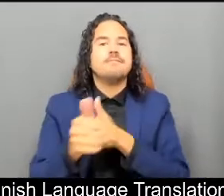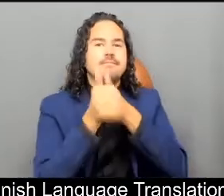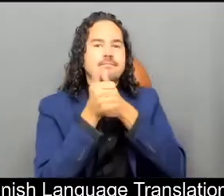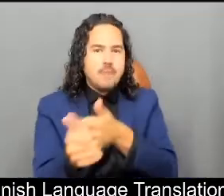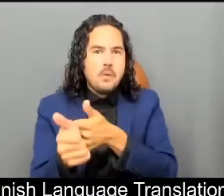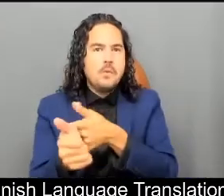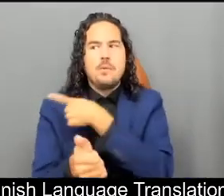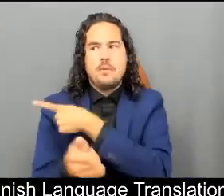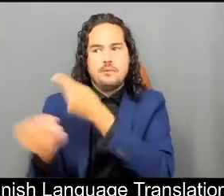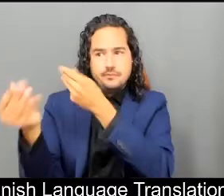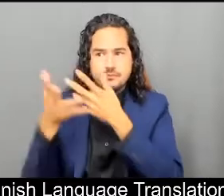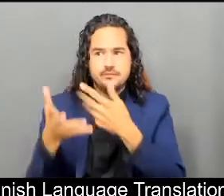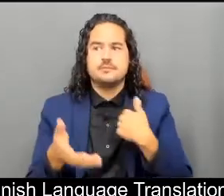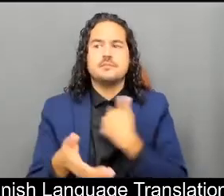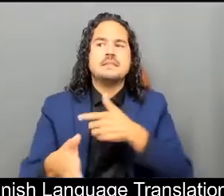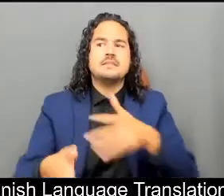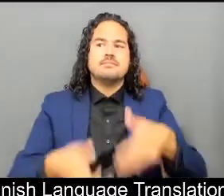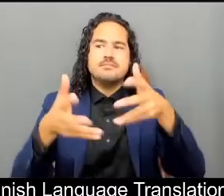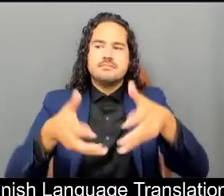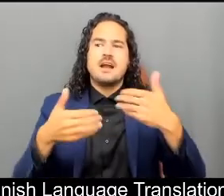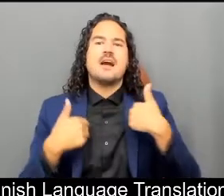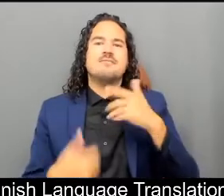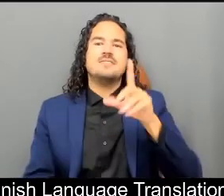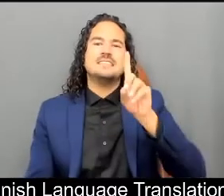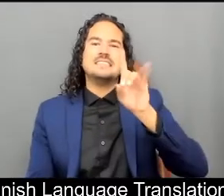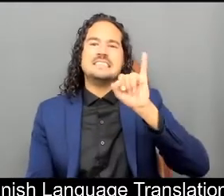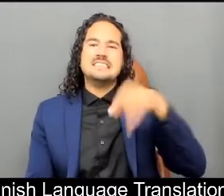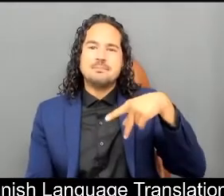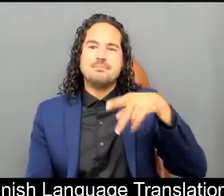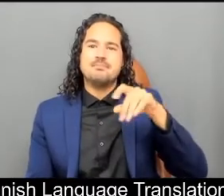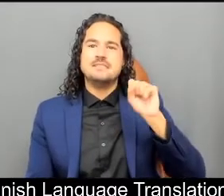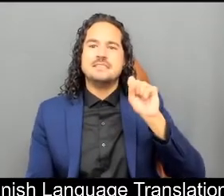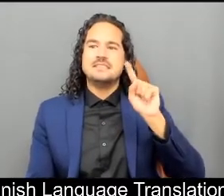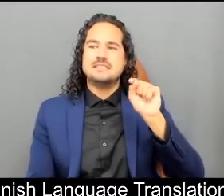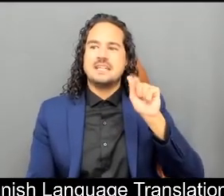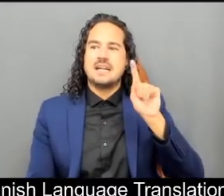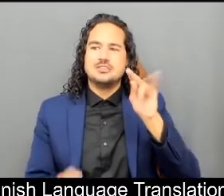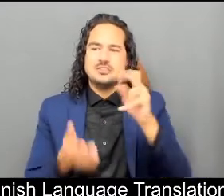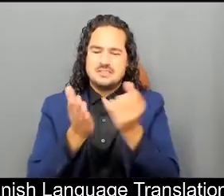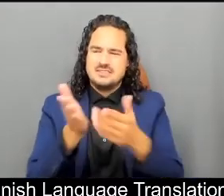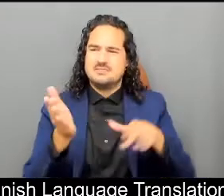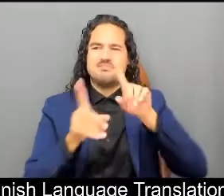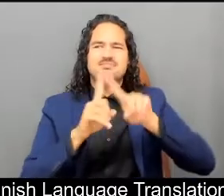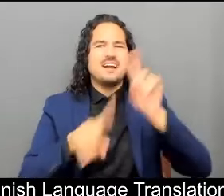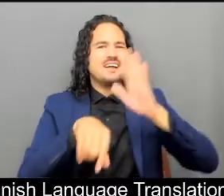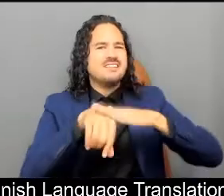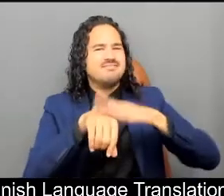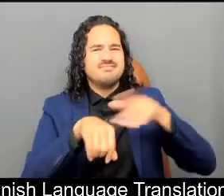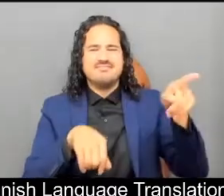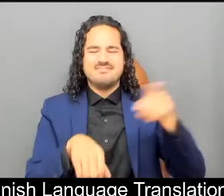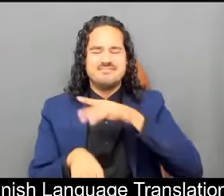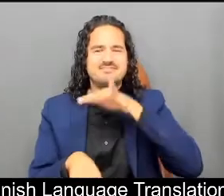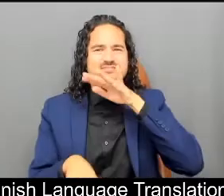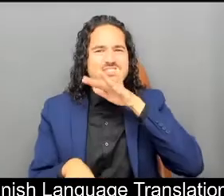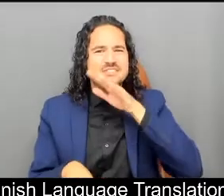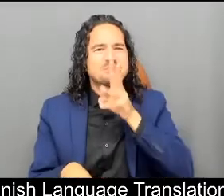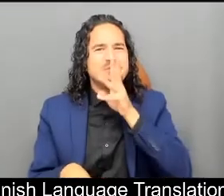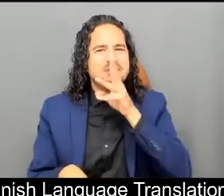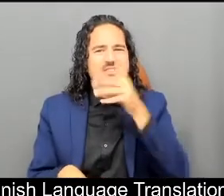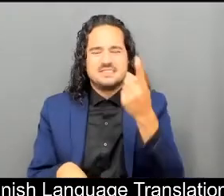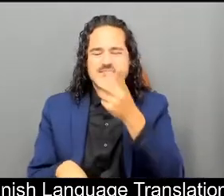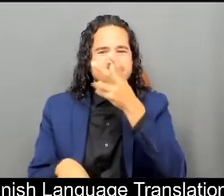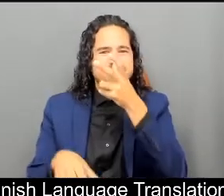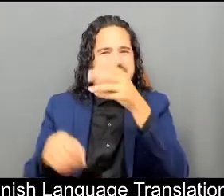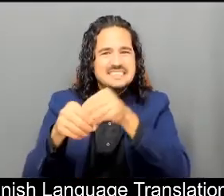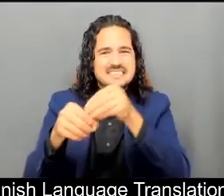using until we found out that there might be some issues with some aquatic invasives. Again, we work very closely with the resource